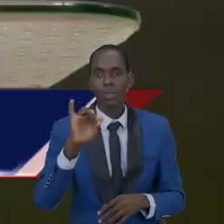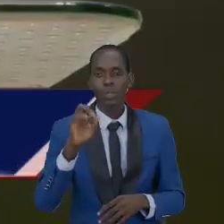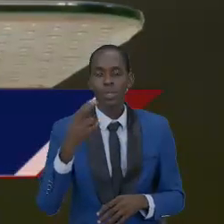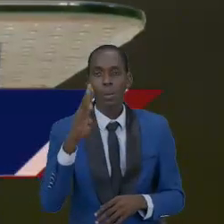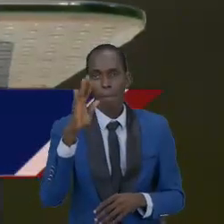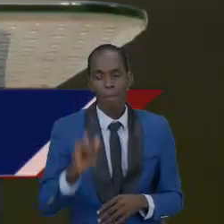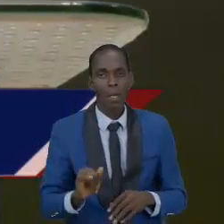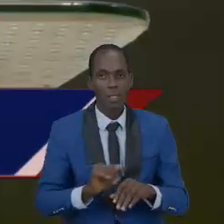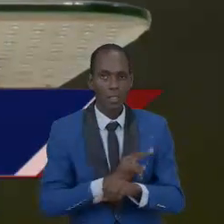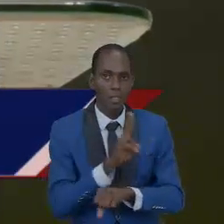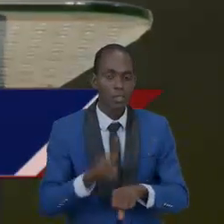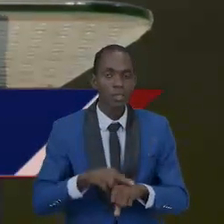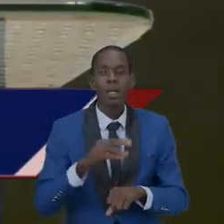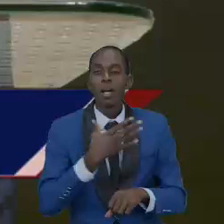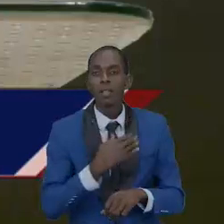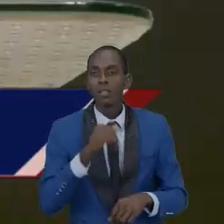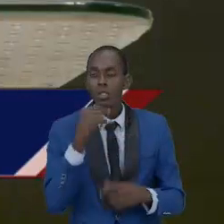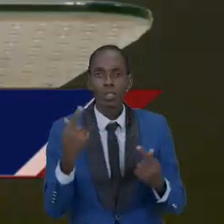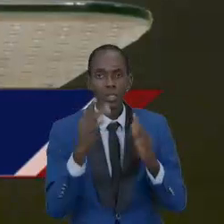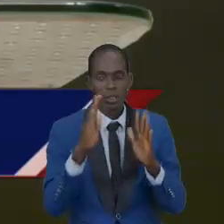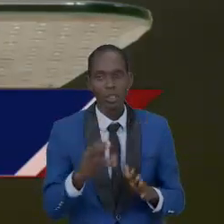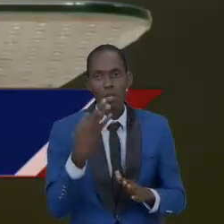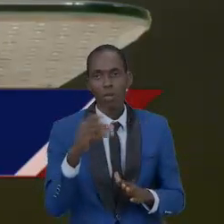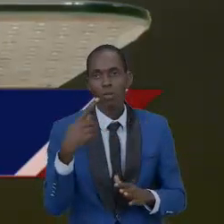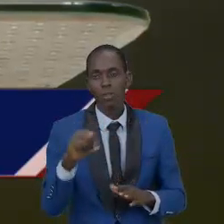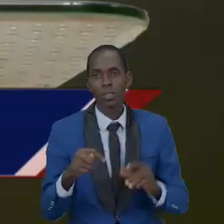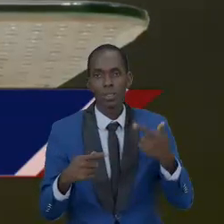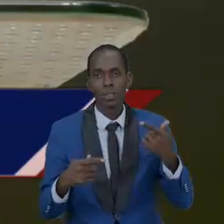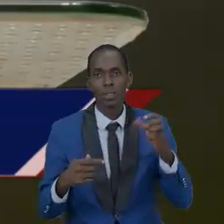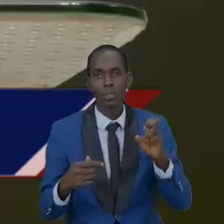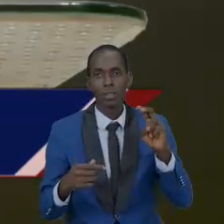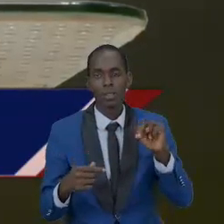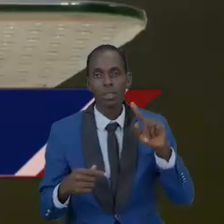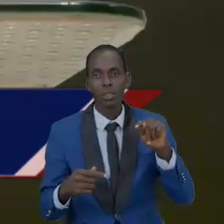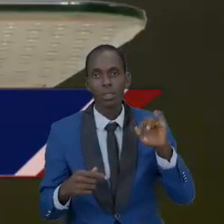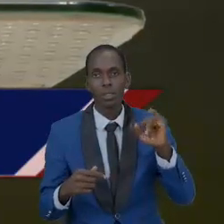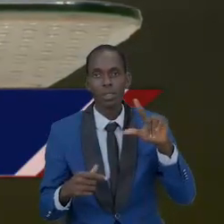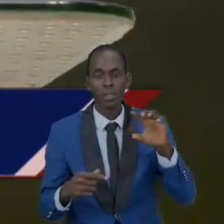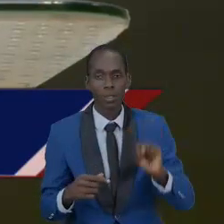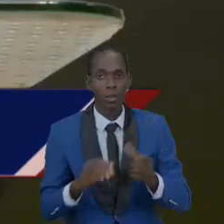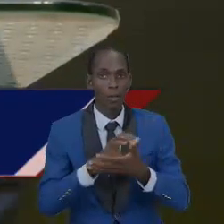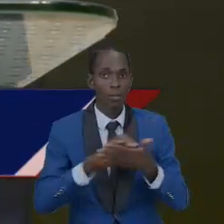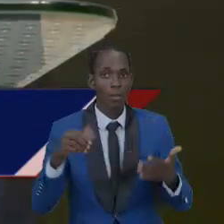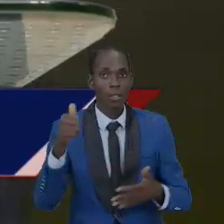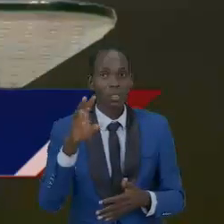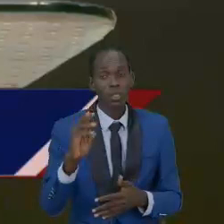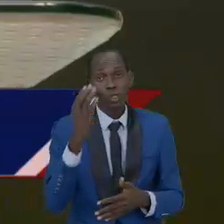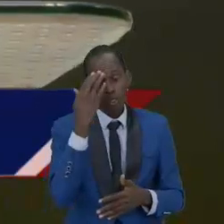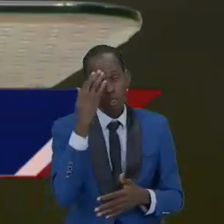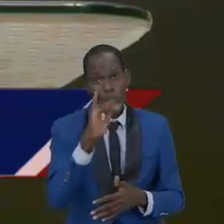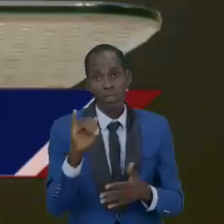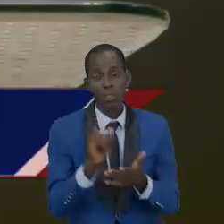not sinners of the Gentiles, verse 16, knowing that a